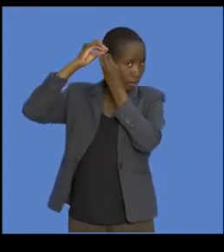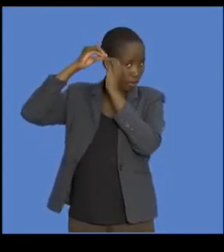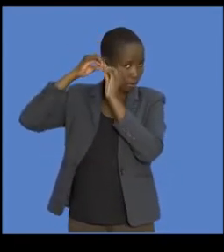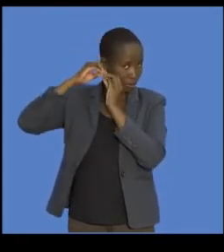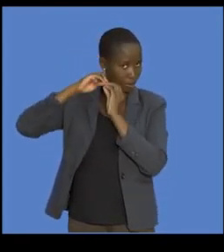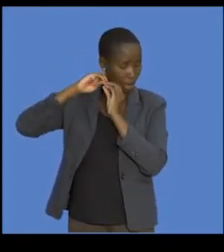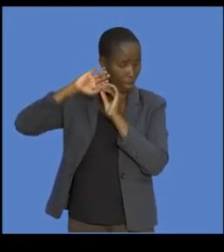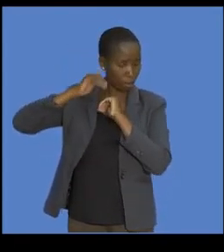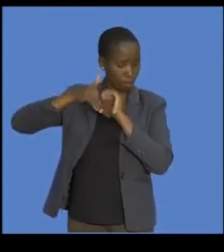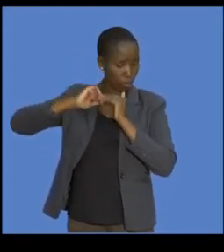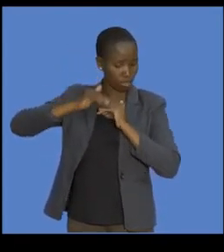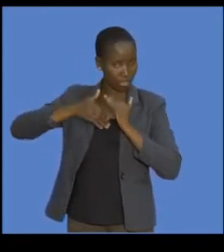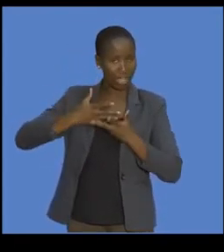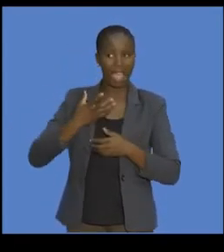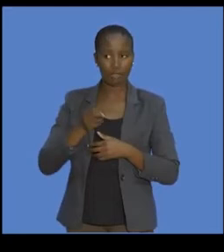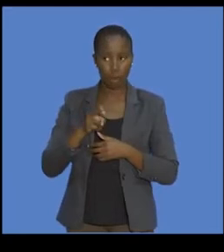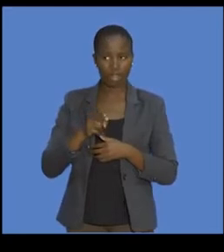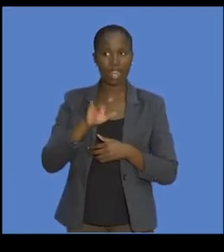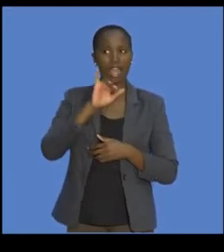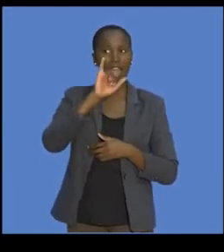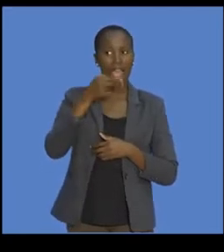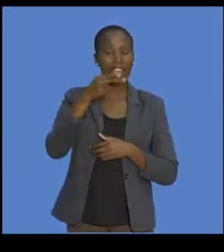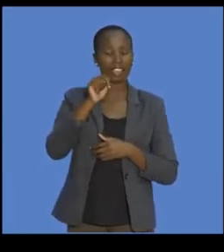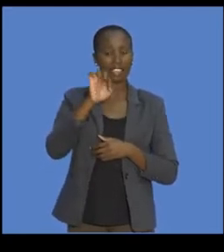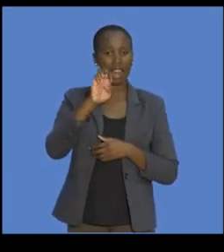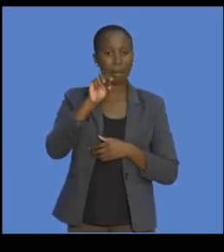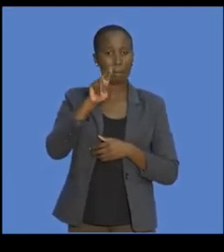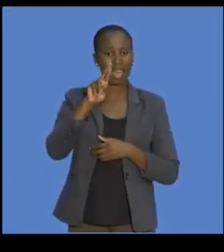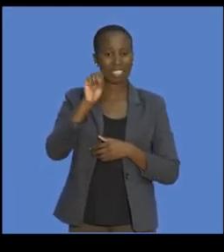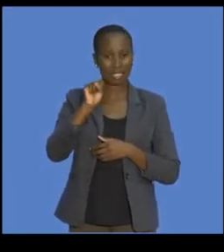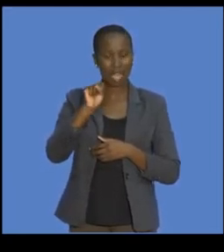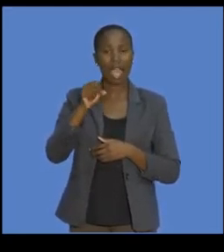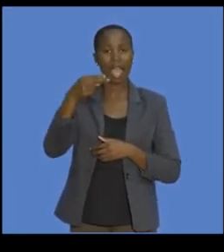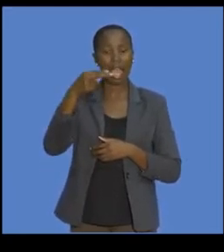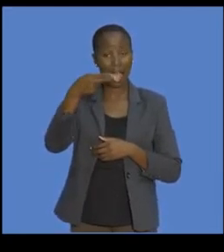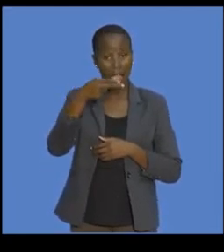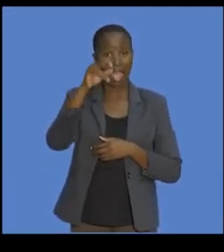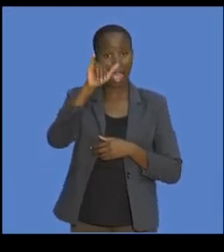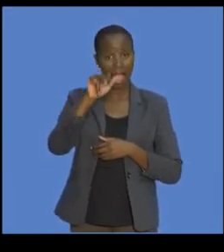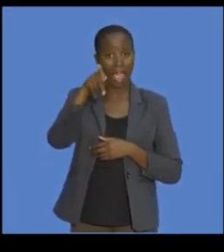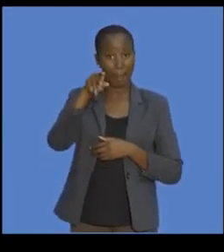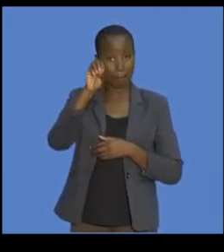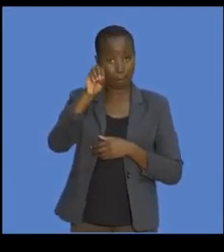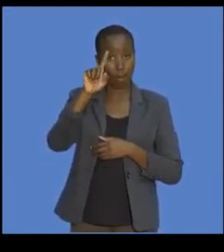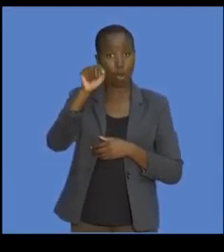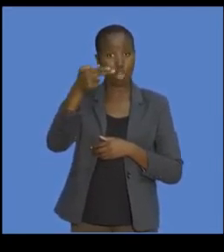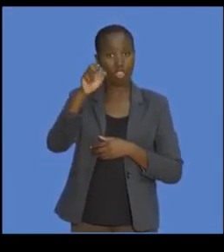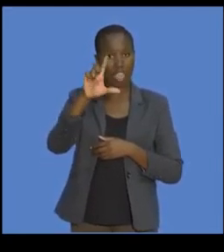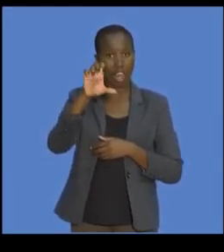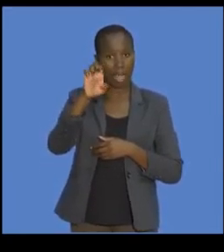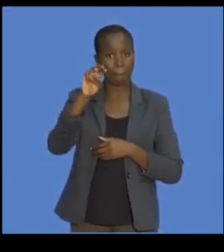hypothalamus, and I'll say that again, the hypothalamus, and that's what